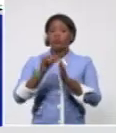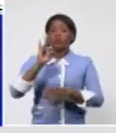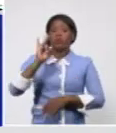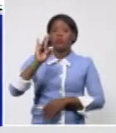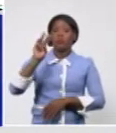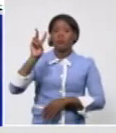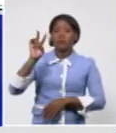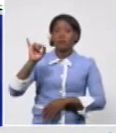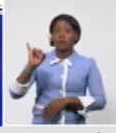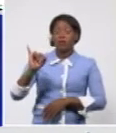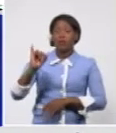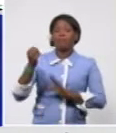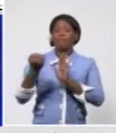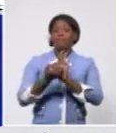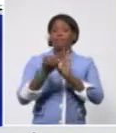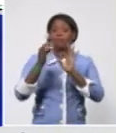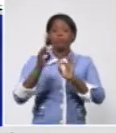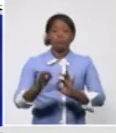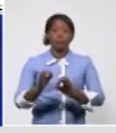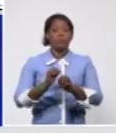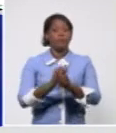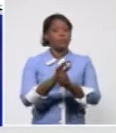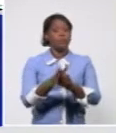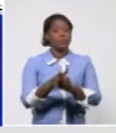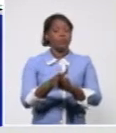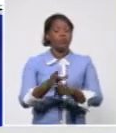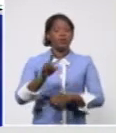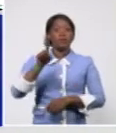list with